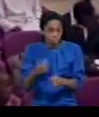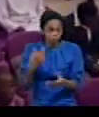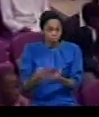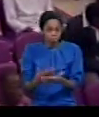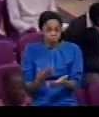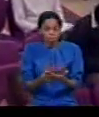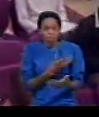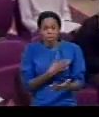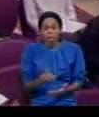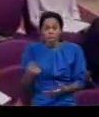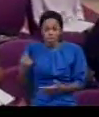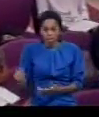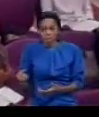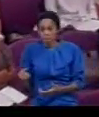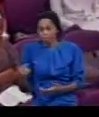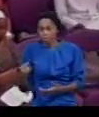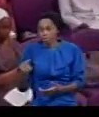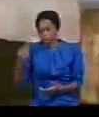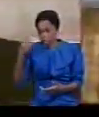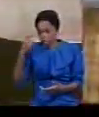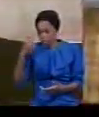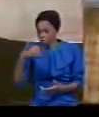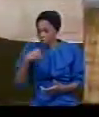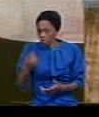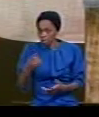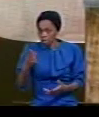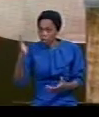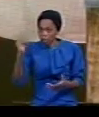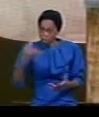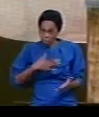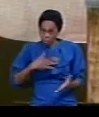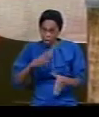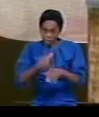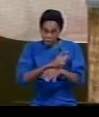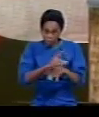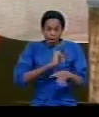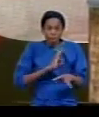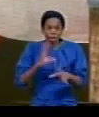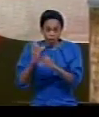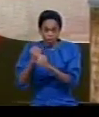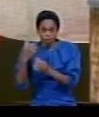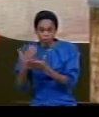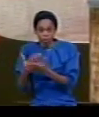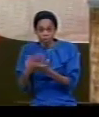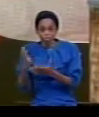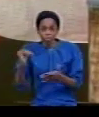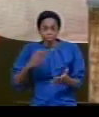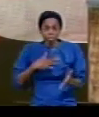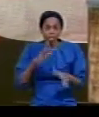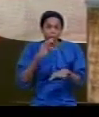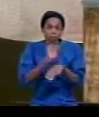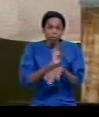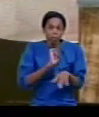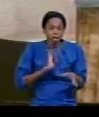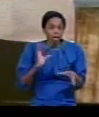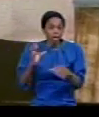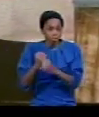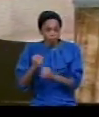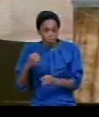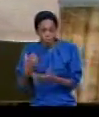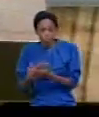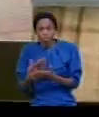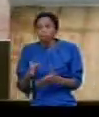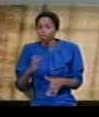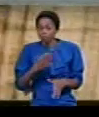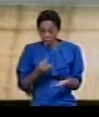said, by my labor I got money, by my works I got money, and the result of my labor,